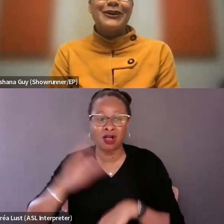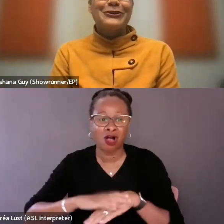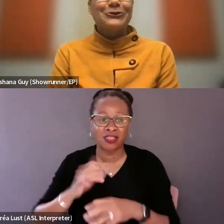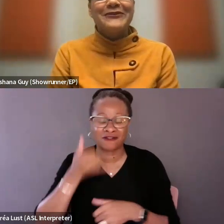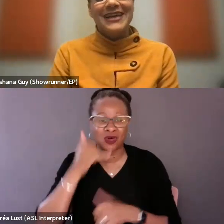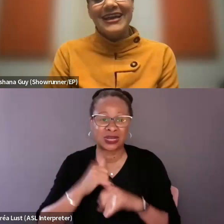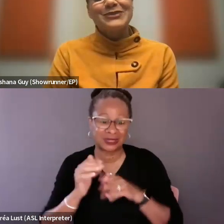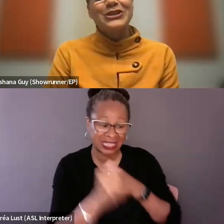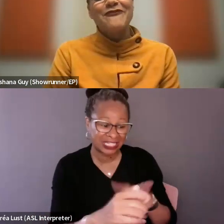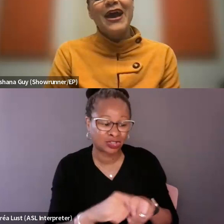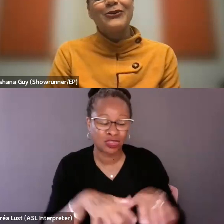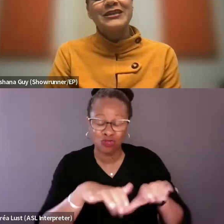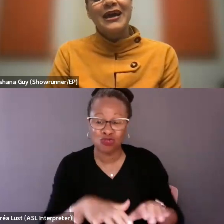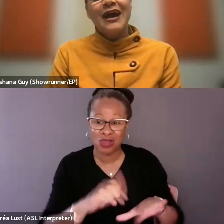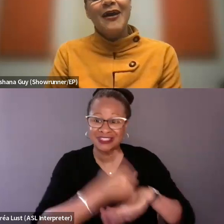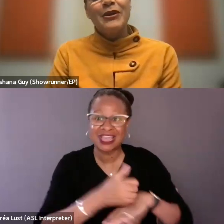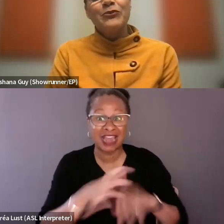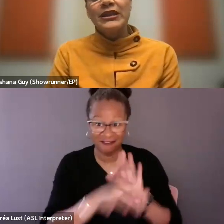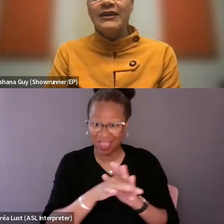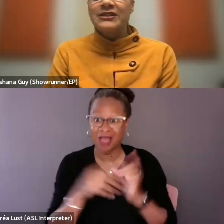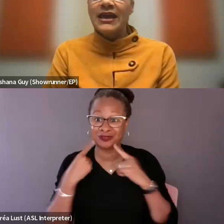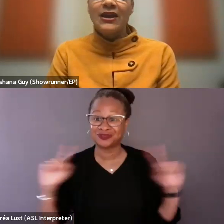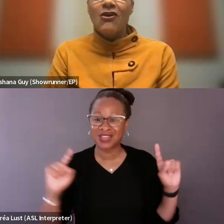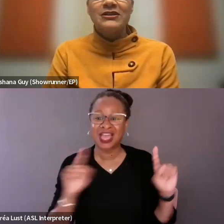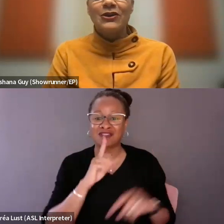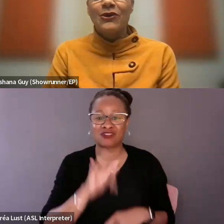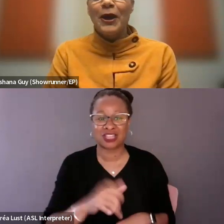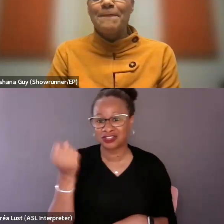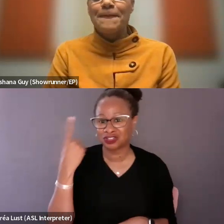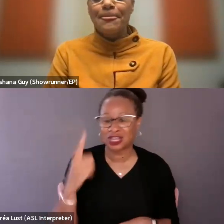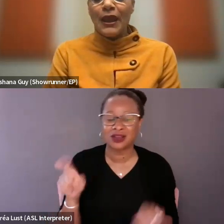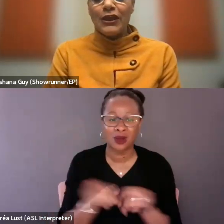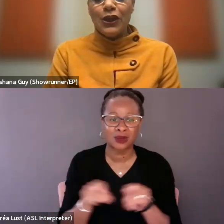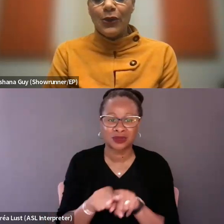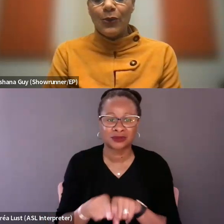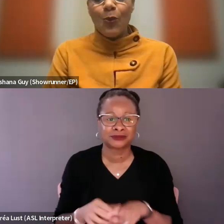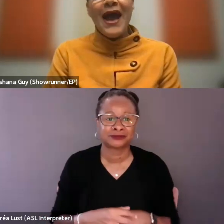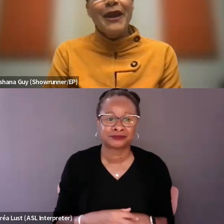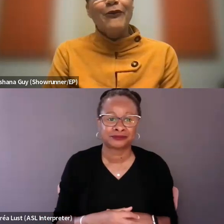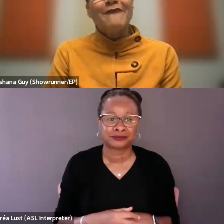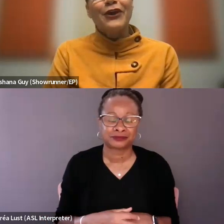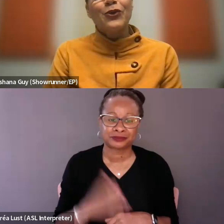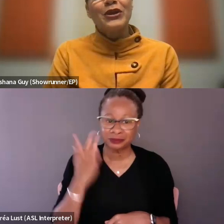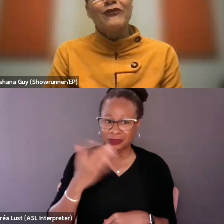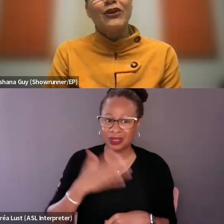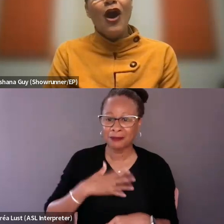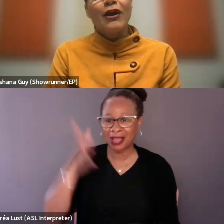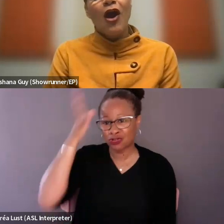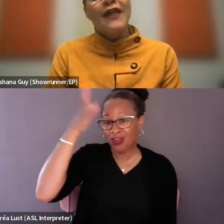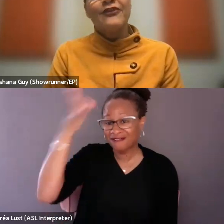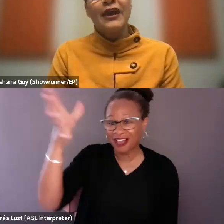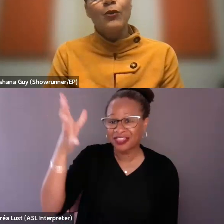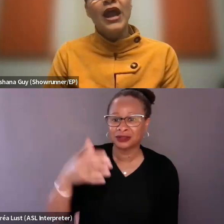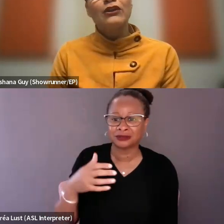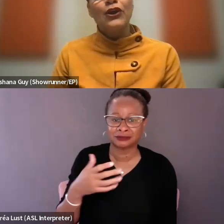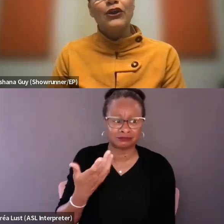to their grave sites, which I found. And really understanding also, you know, why my grandfather would have